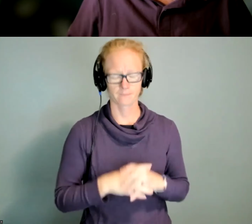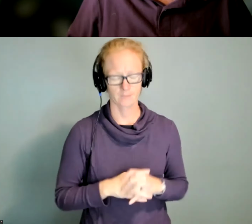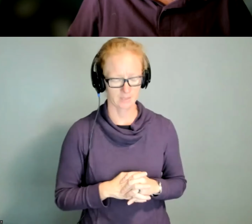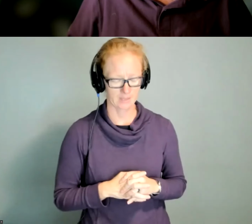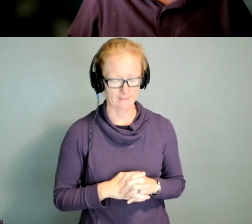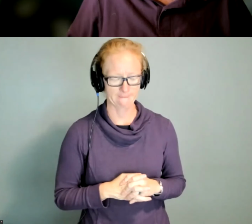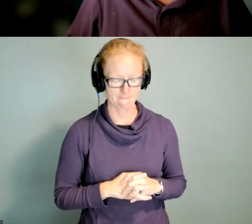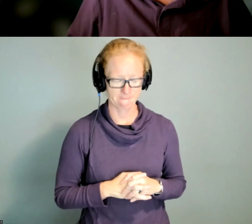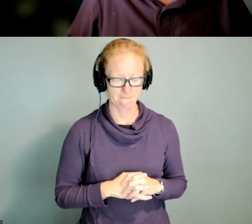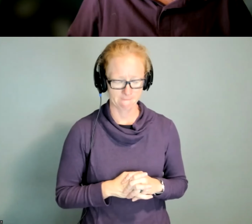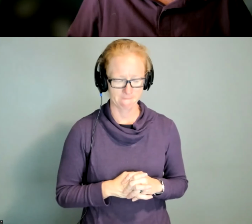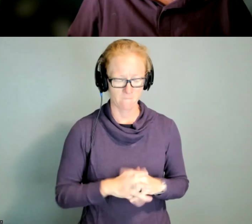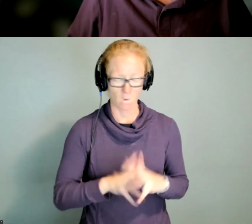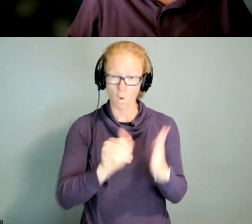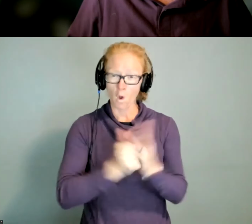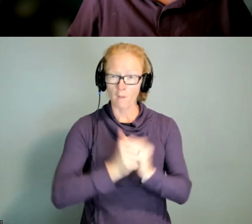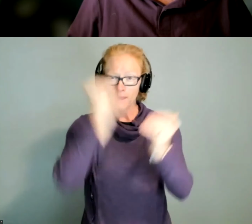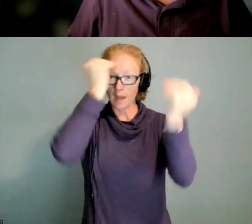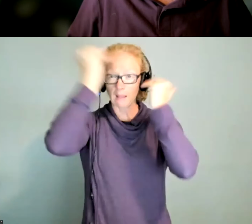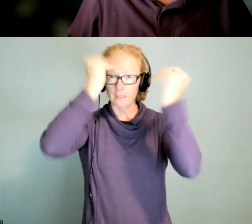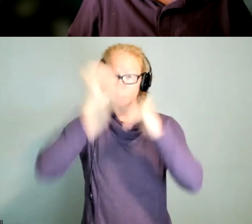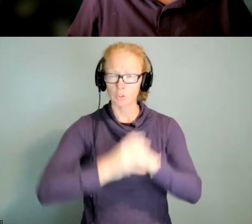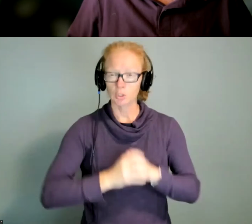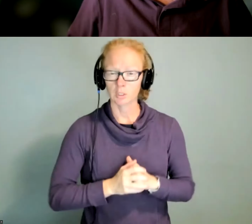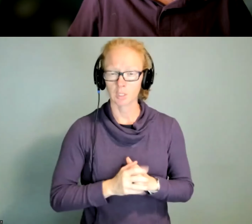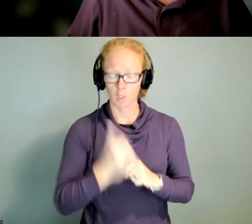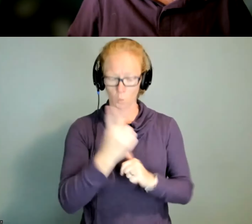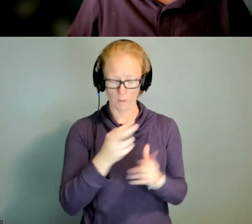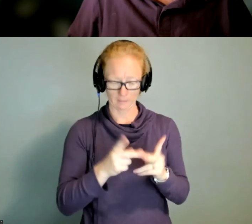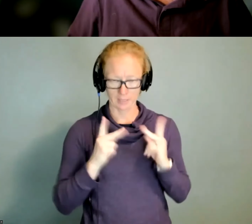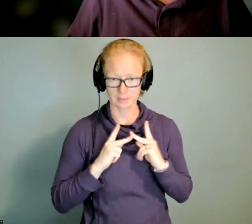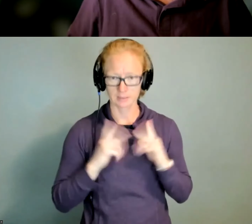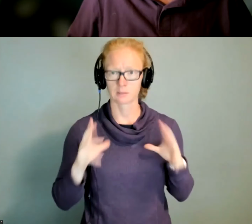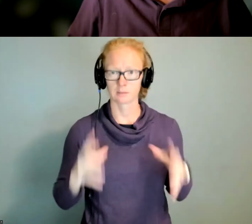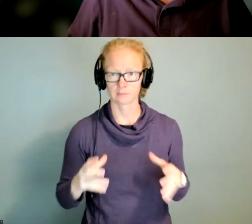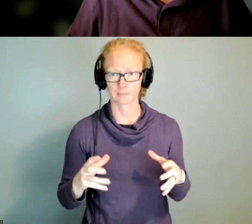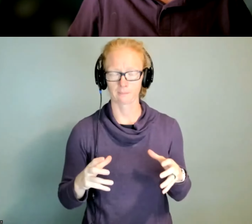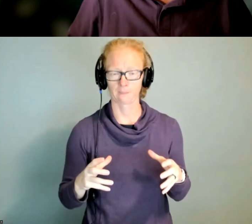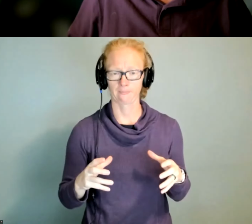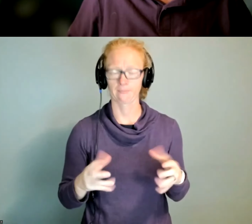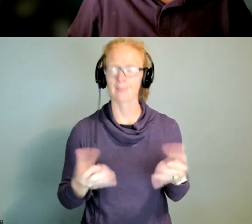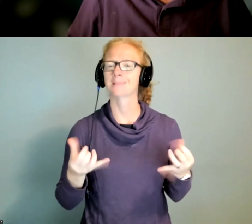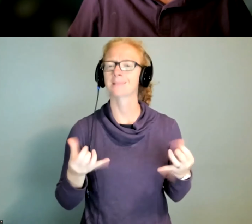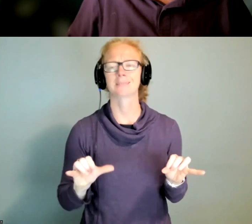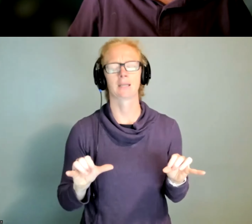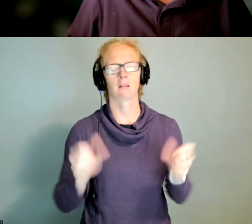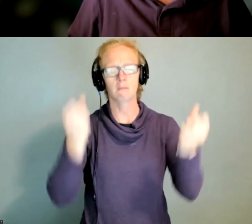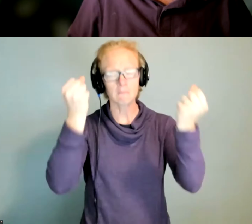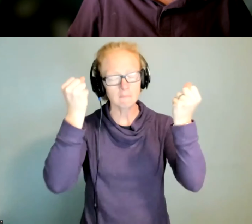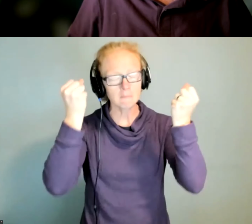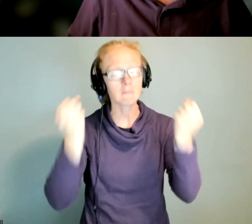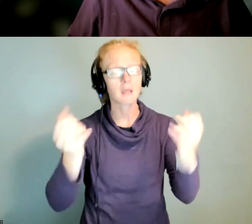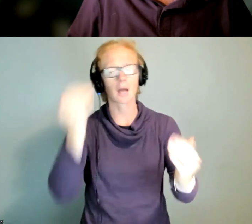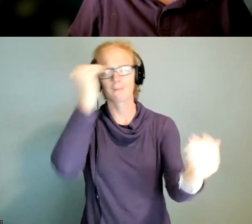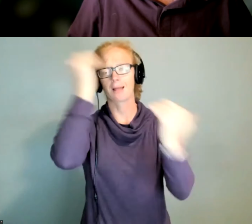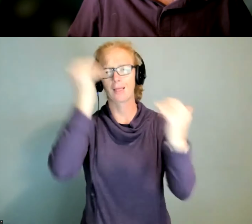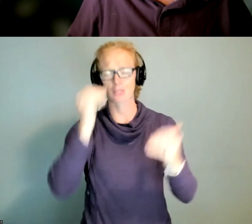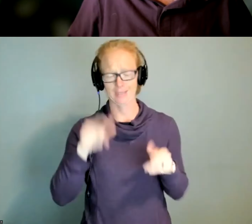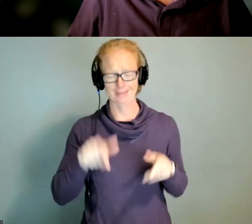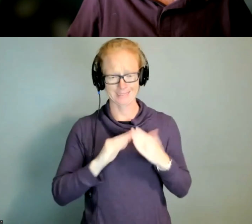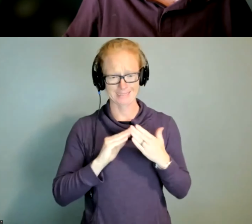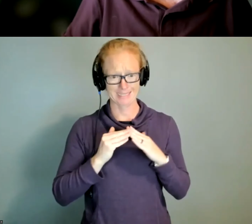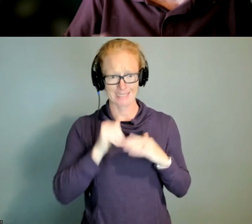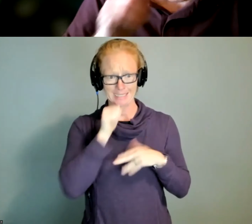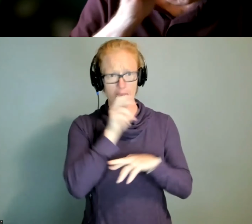this knowledge in one resource. And it's still a lot of knowledge that our cities may not have the capacity